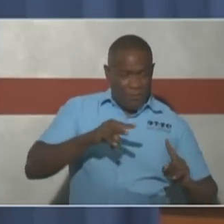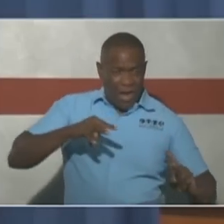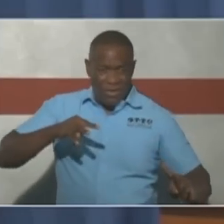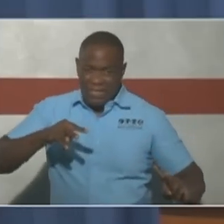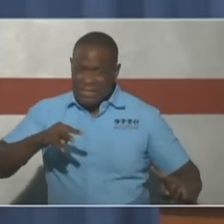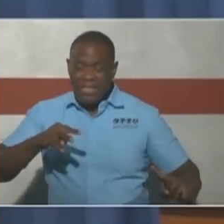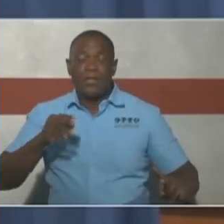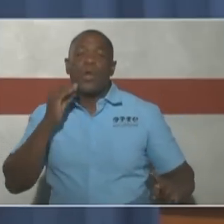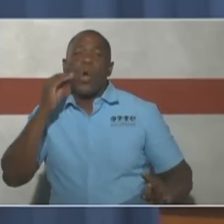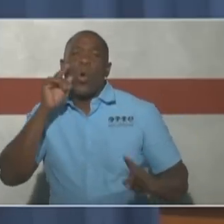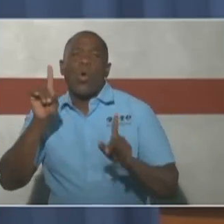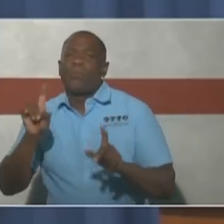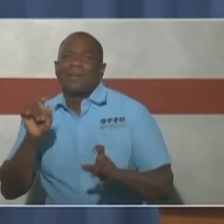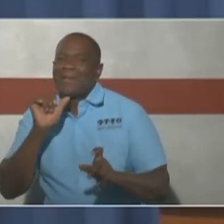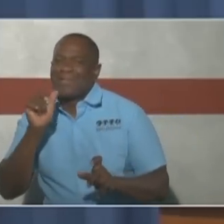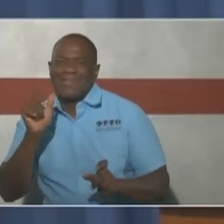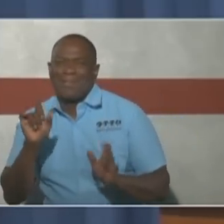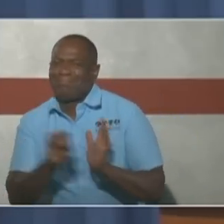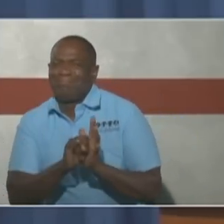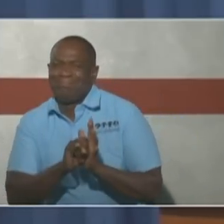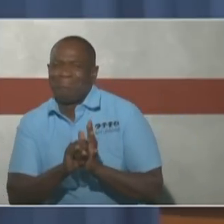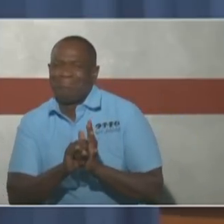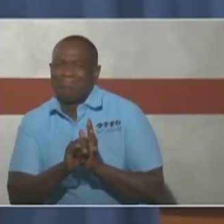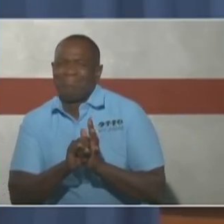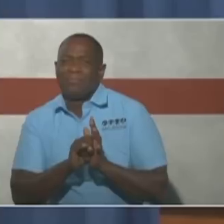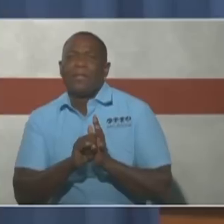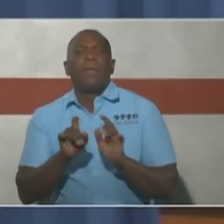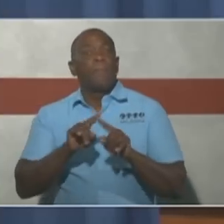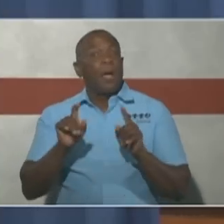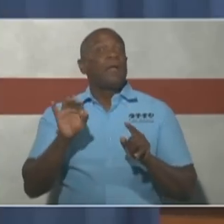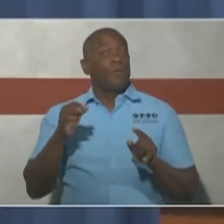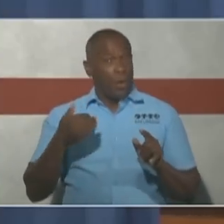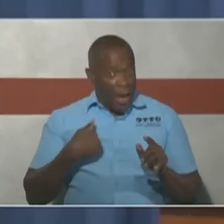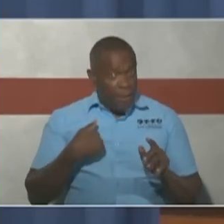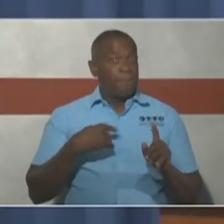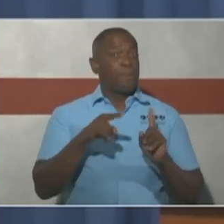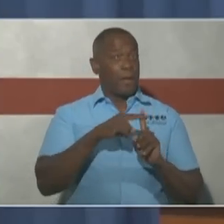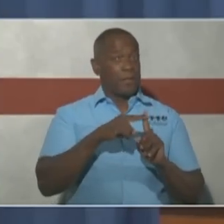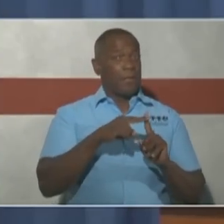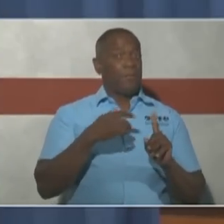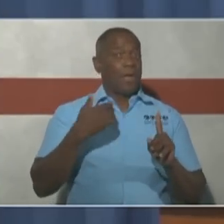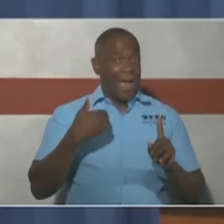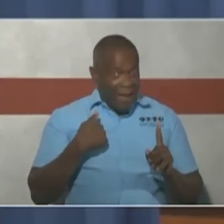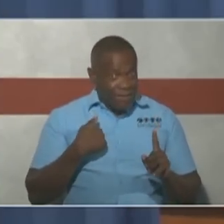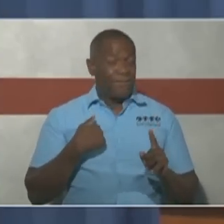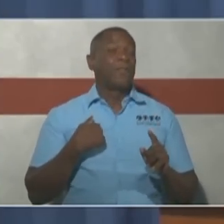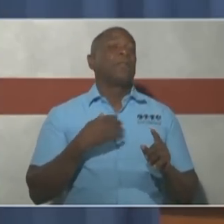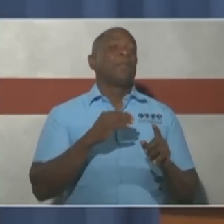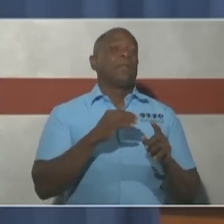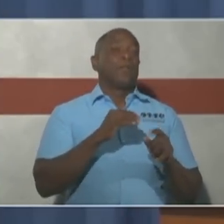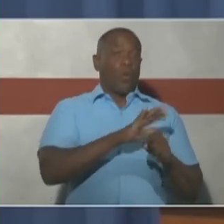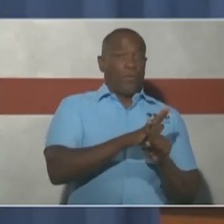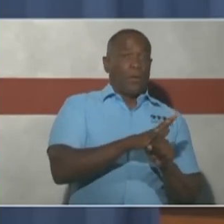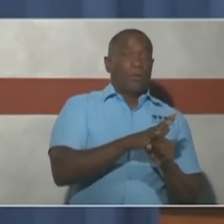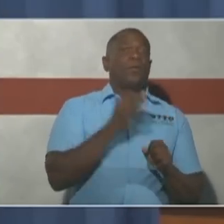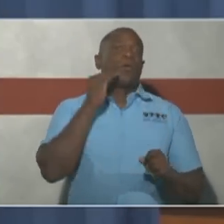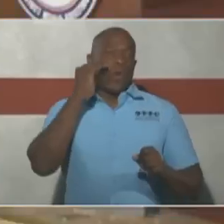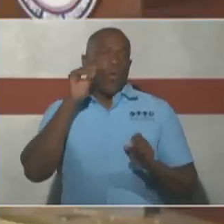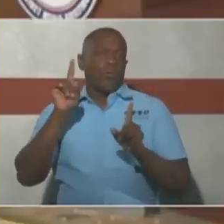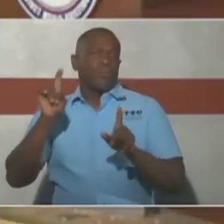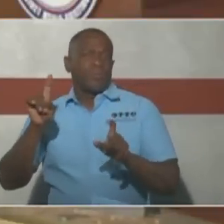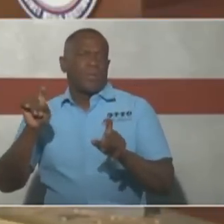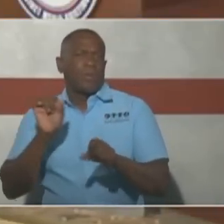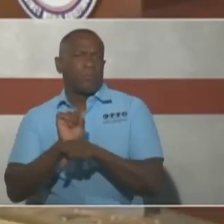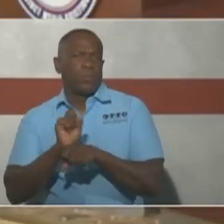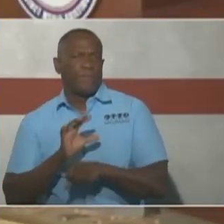testing by way of Omicron, the majority of them that we have seen perform well, meaning they pick up the positives once you have symptoms.